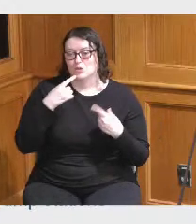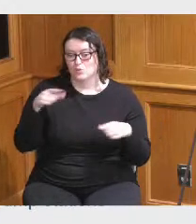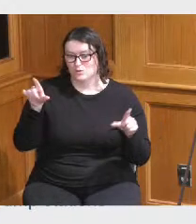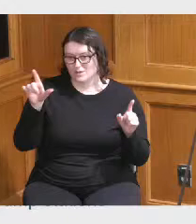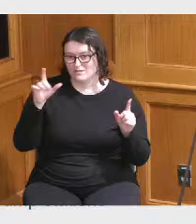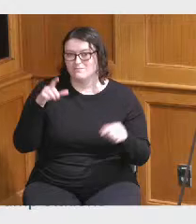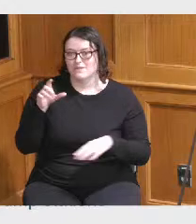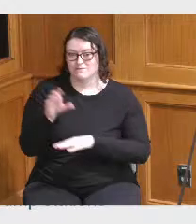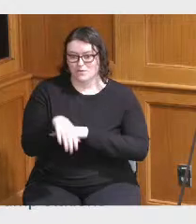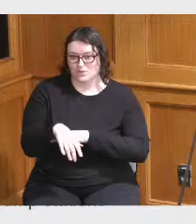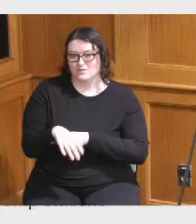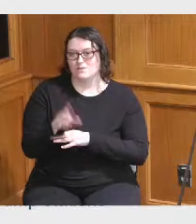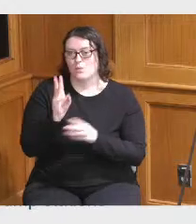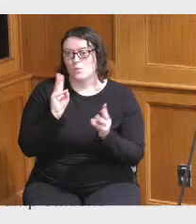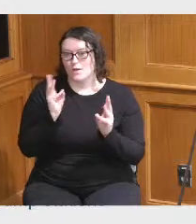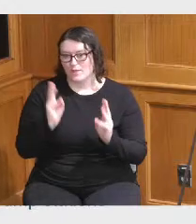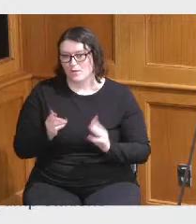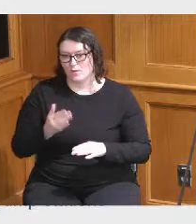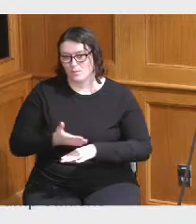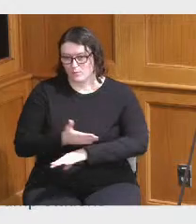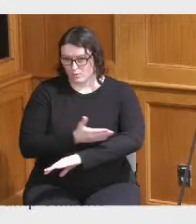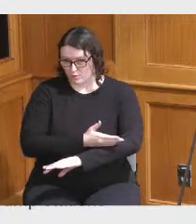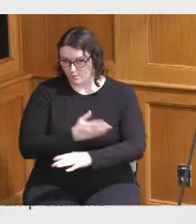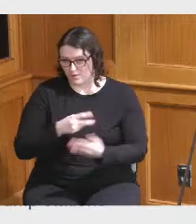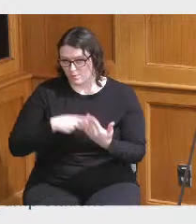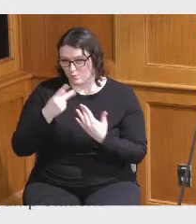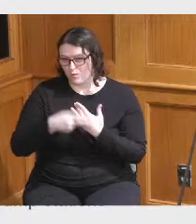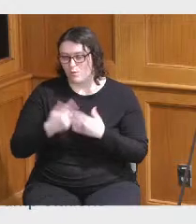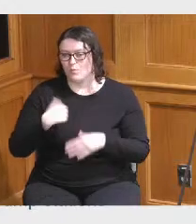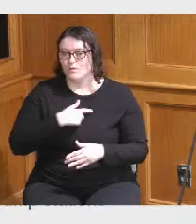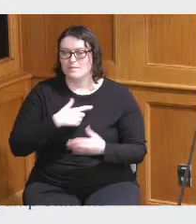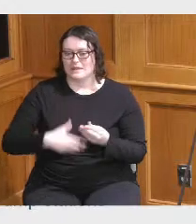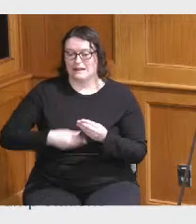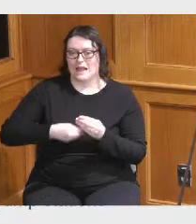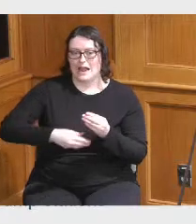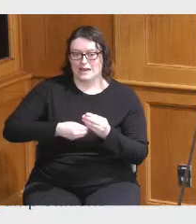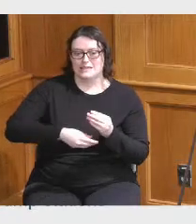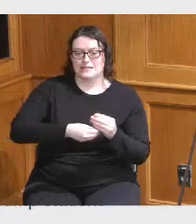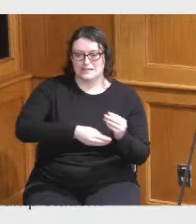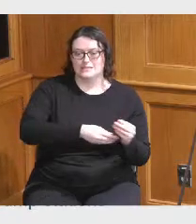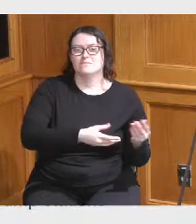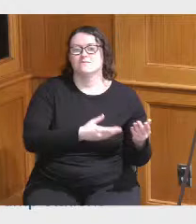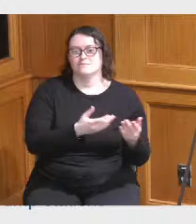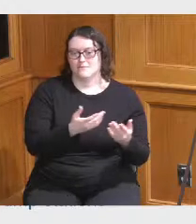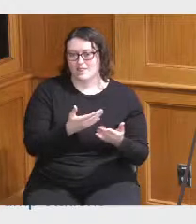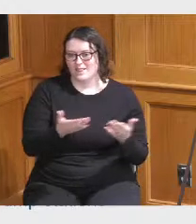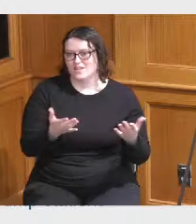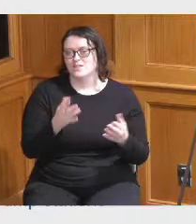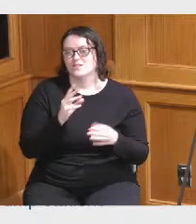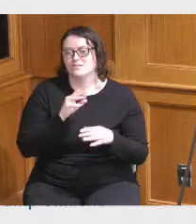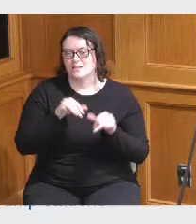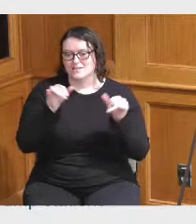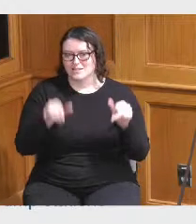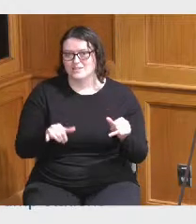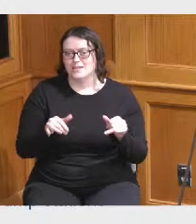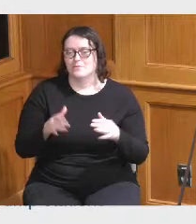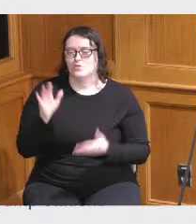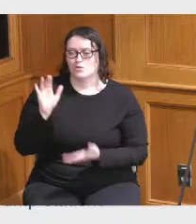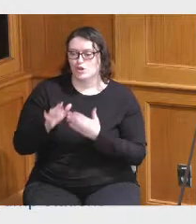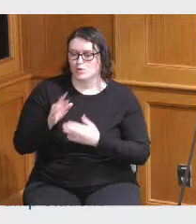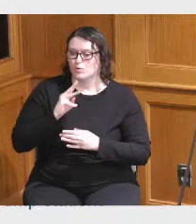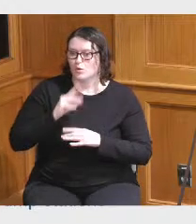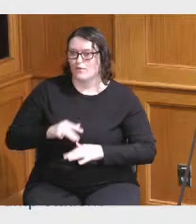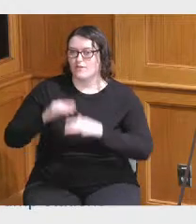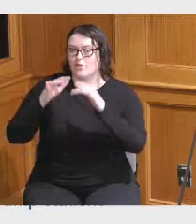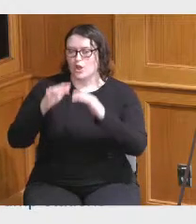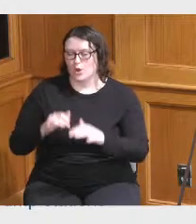weather improvement program, we've been adding assets to our system to address combined sewer overflows. So things like